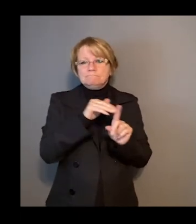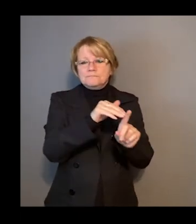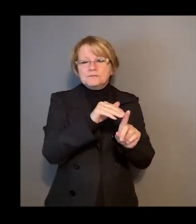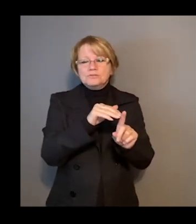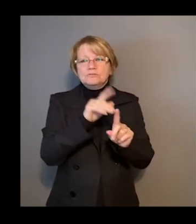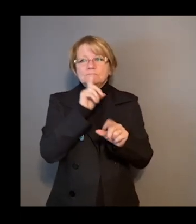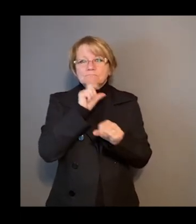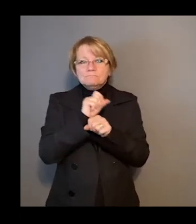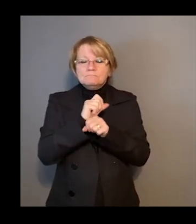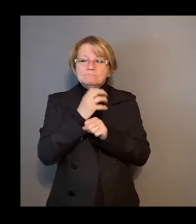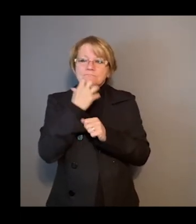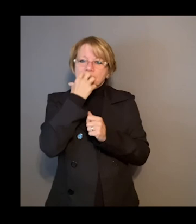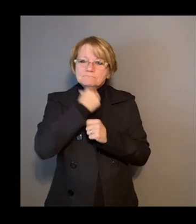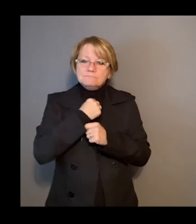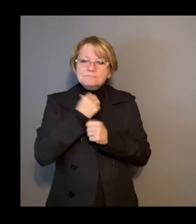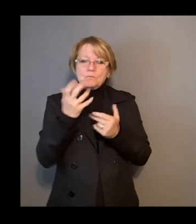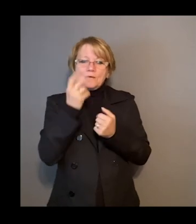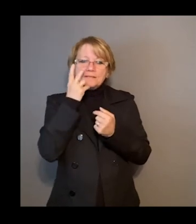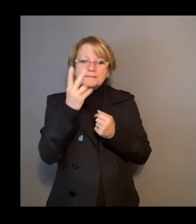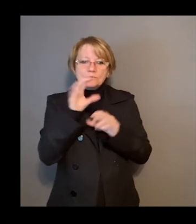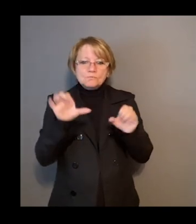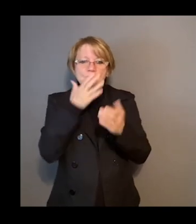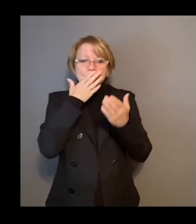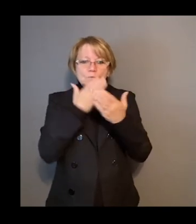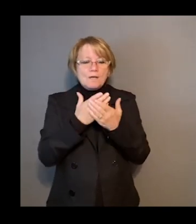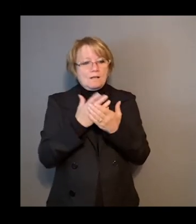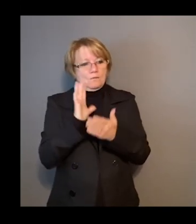good. That will help.